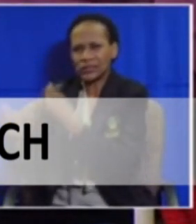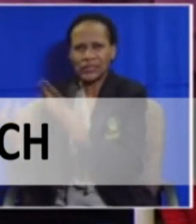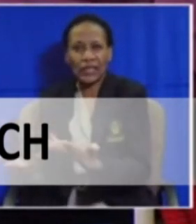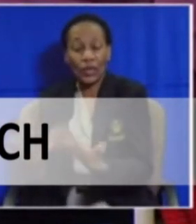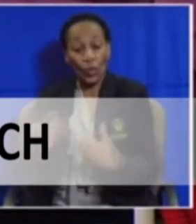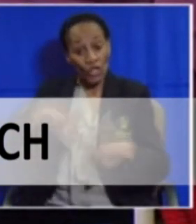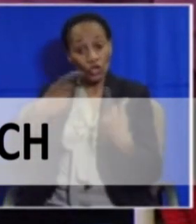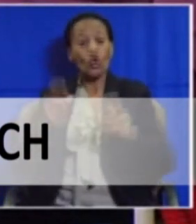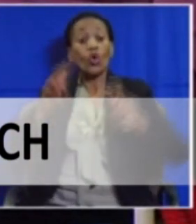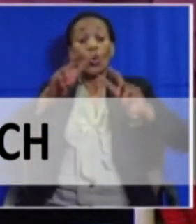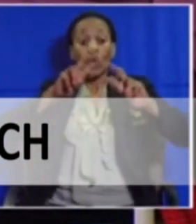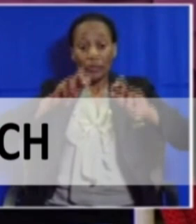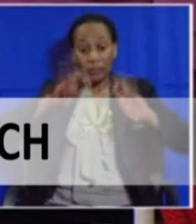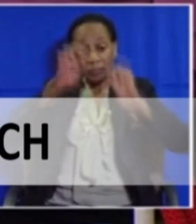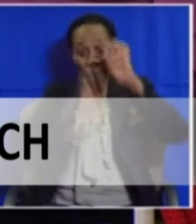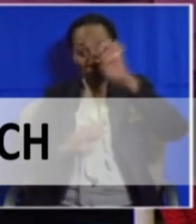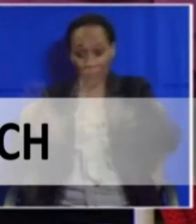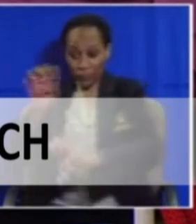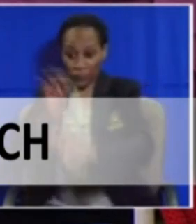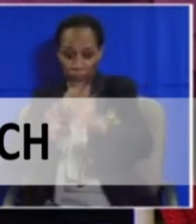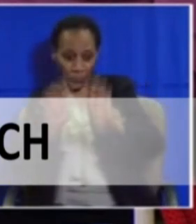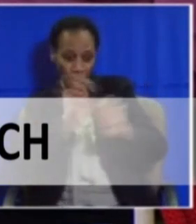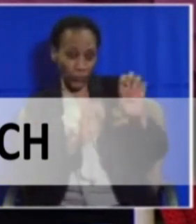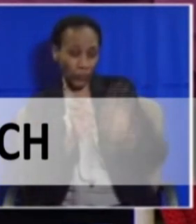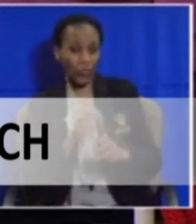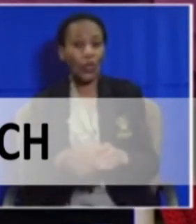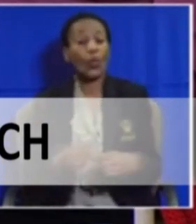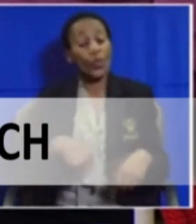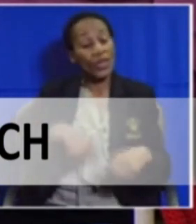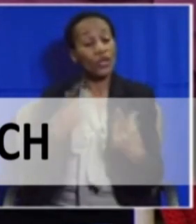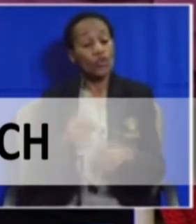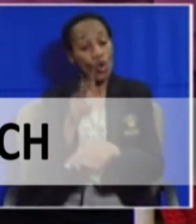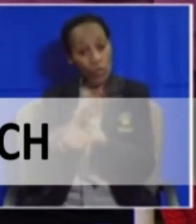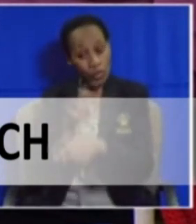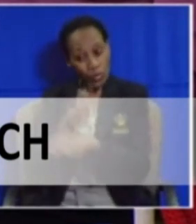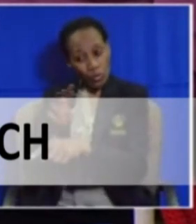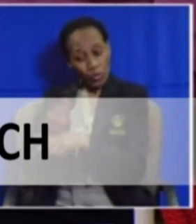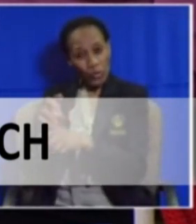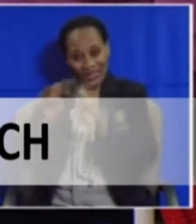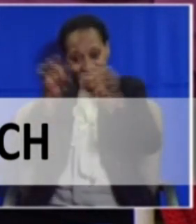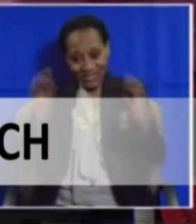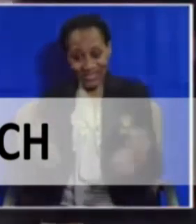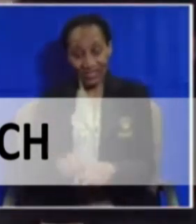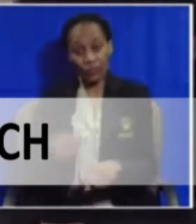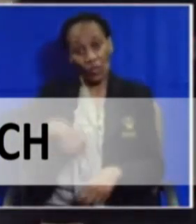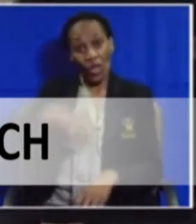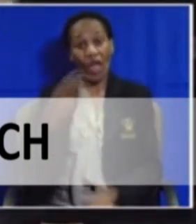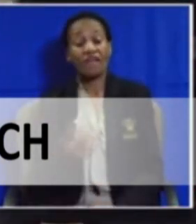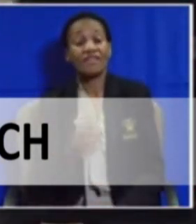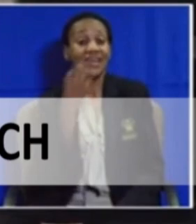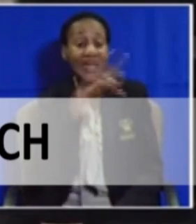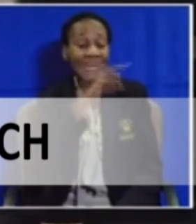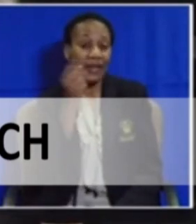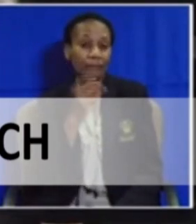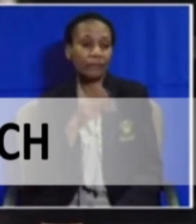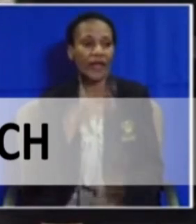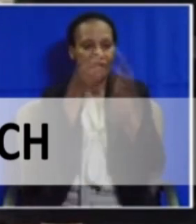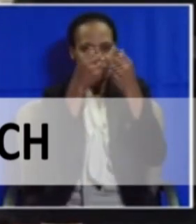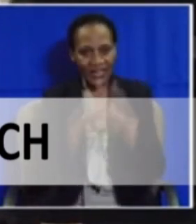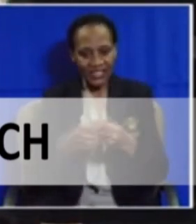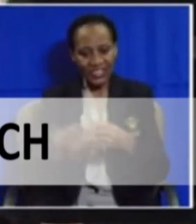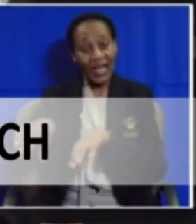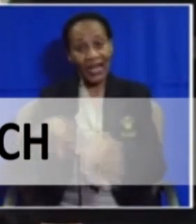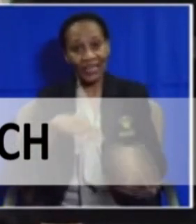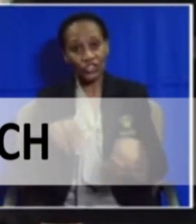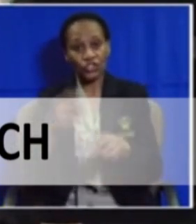evaluation or our anti-monetary laundering system by what is called the Financial Action Task